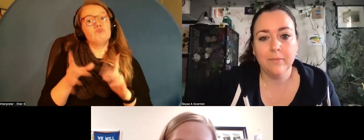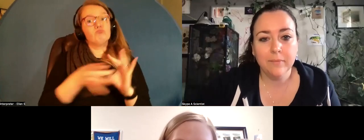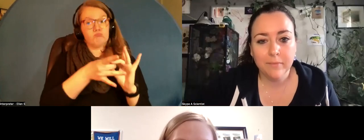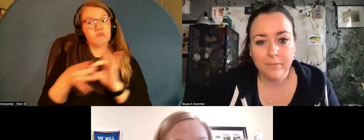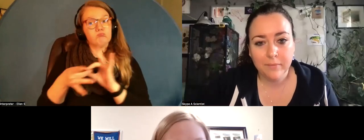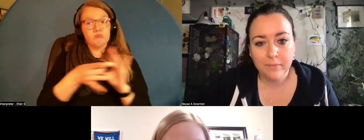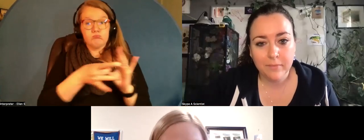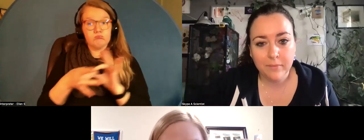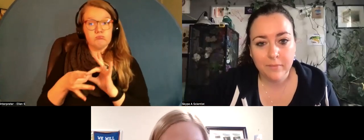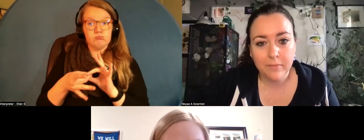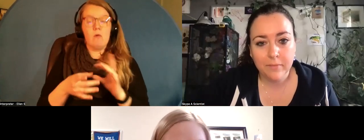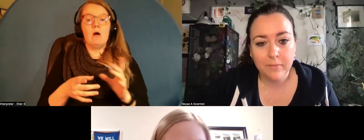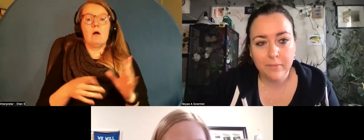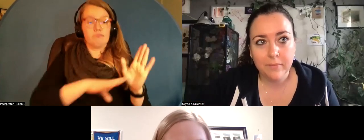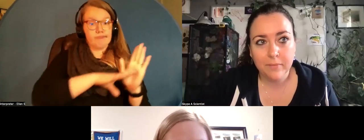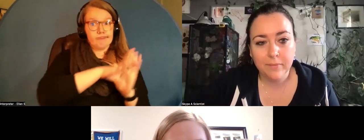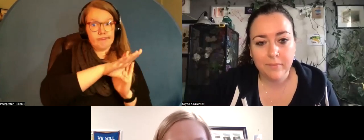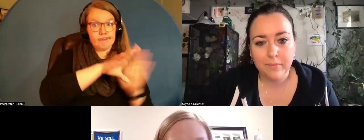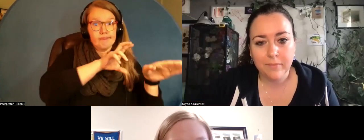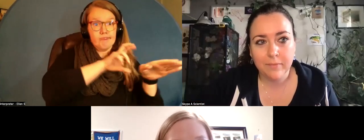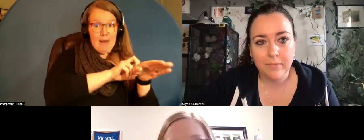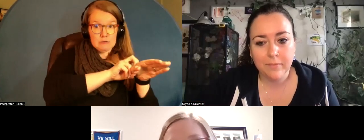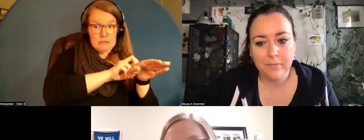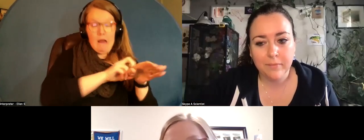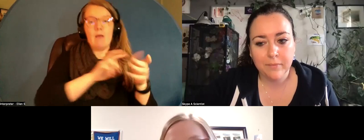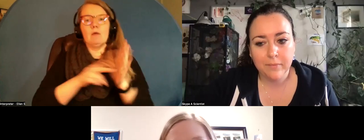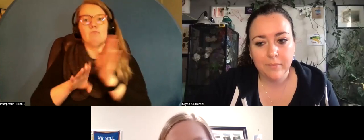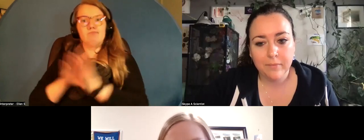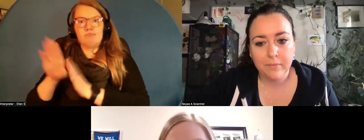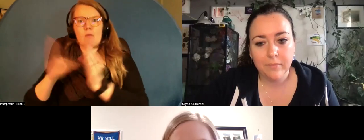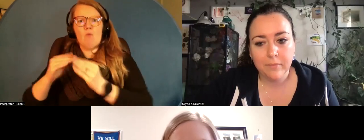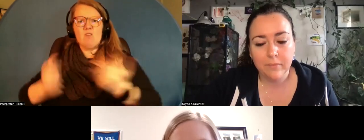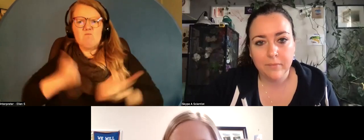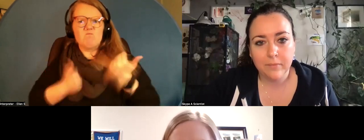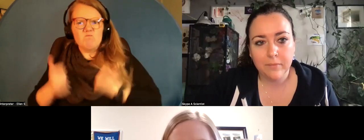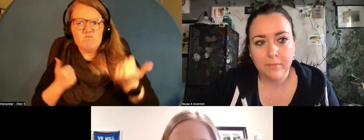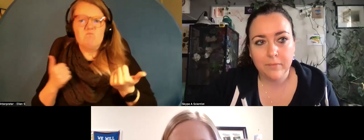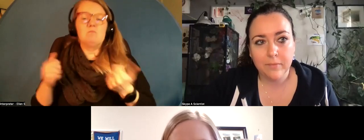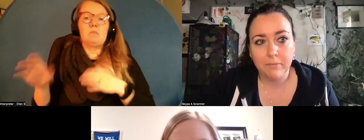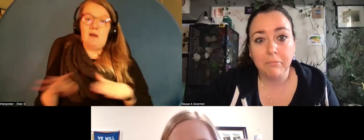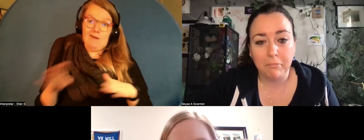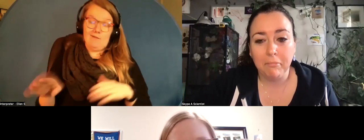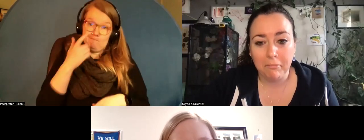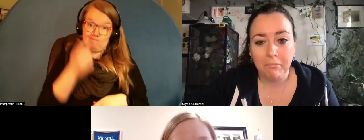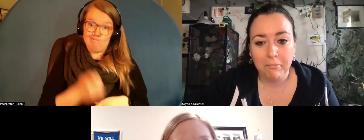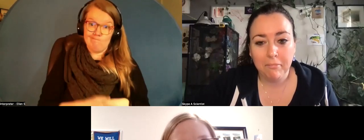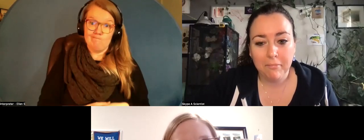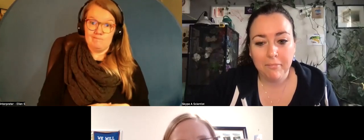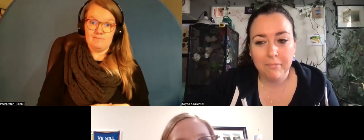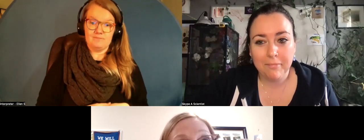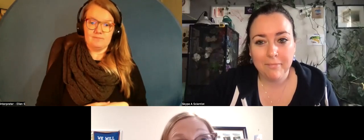having the evidence that you had been parasitized by that parasite and aggressive driving behaviors.